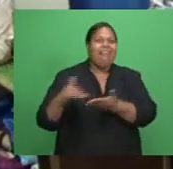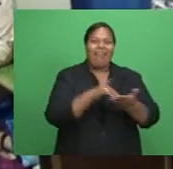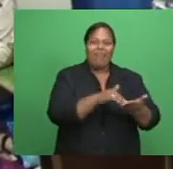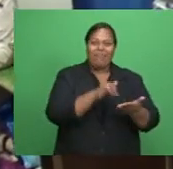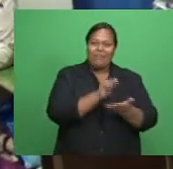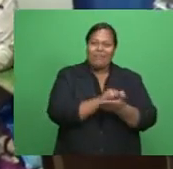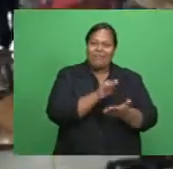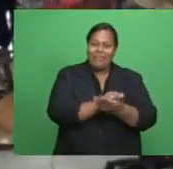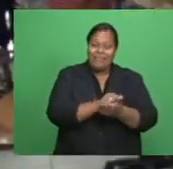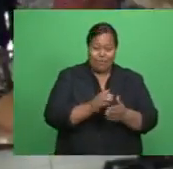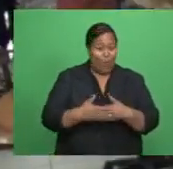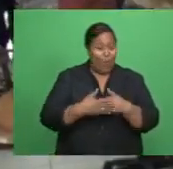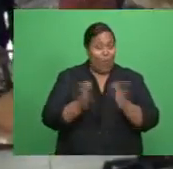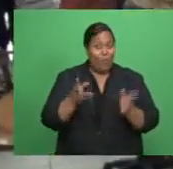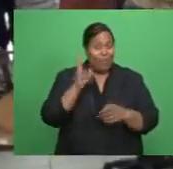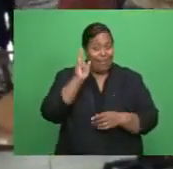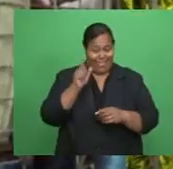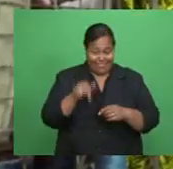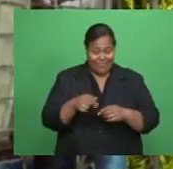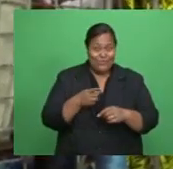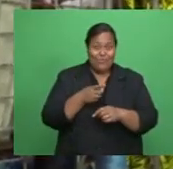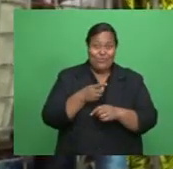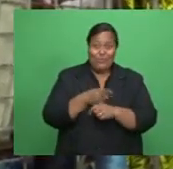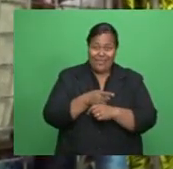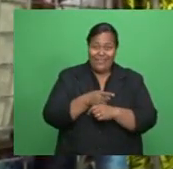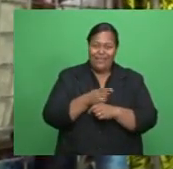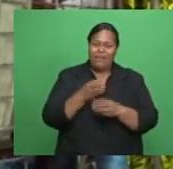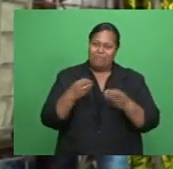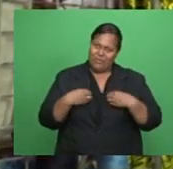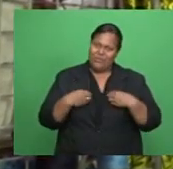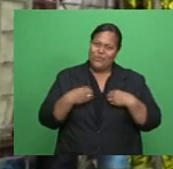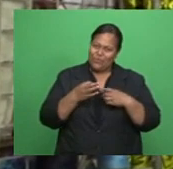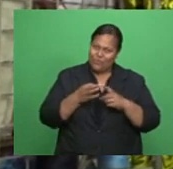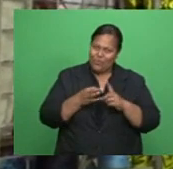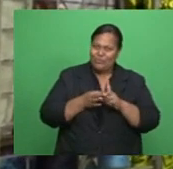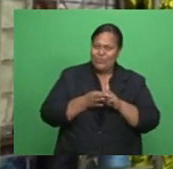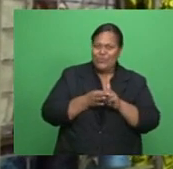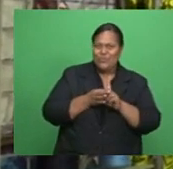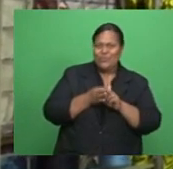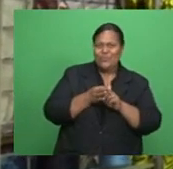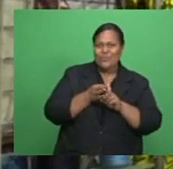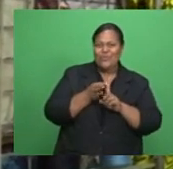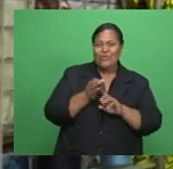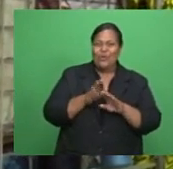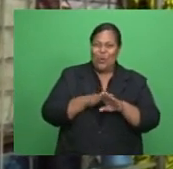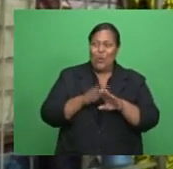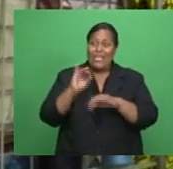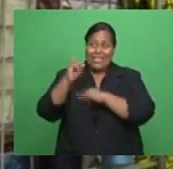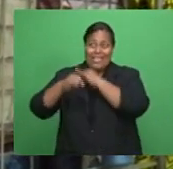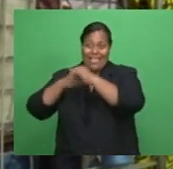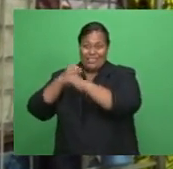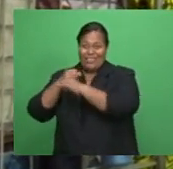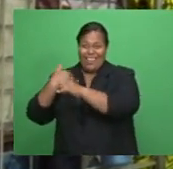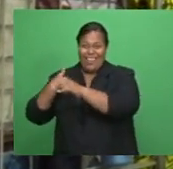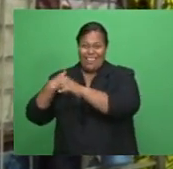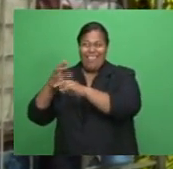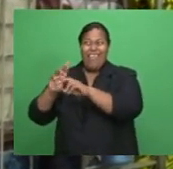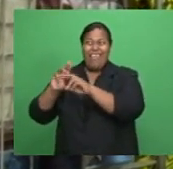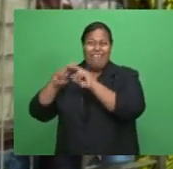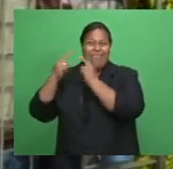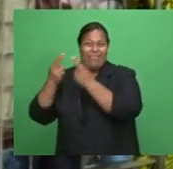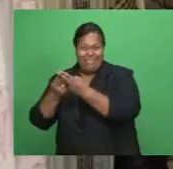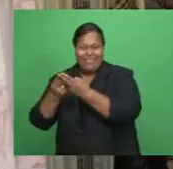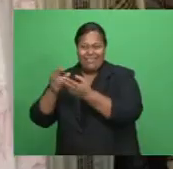week, business is slowly picking up. We had some families from overseas, so they help us to restart